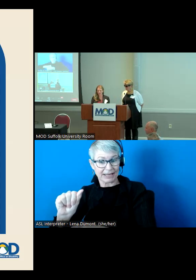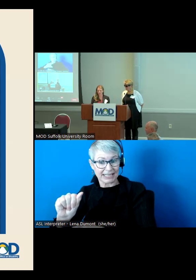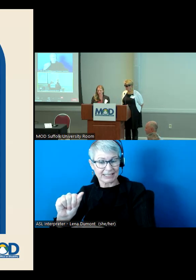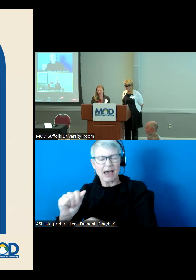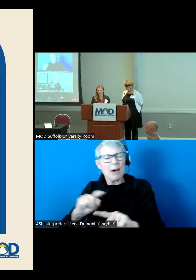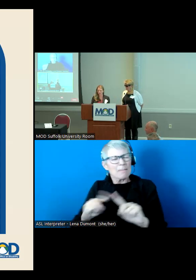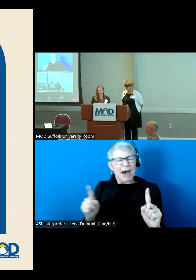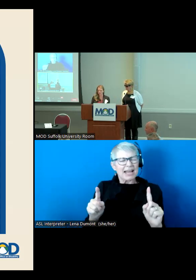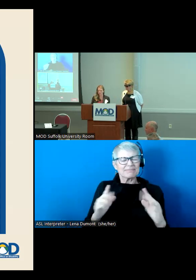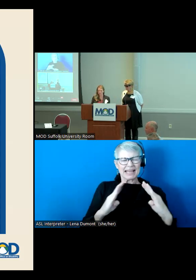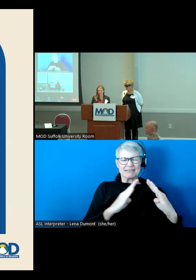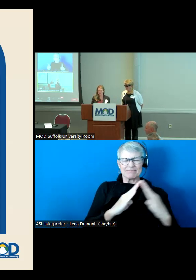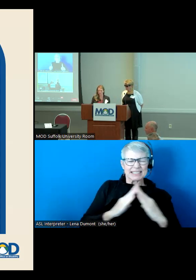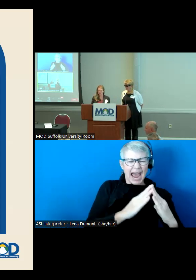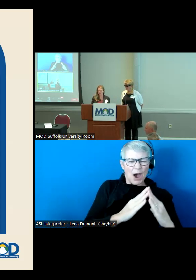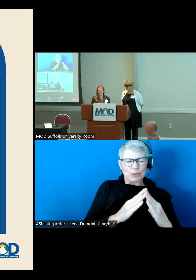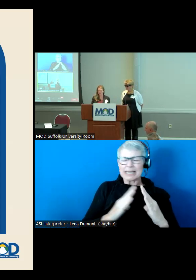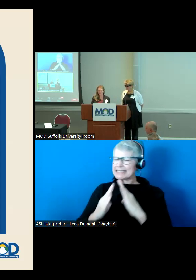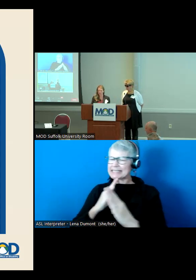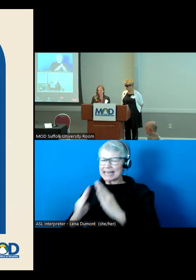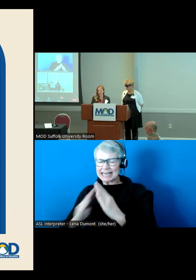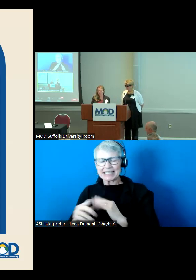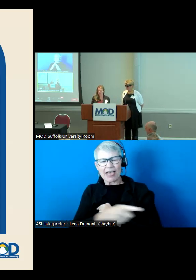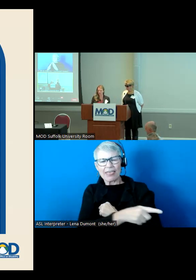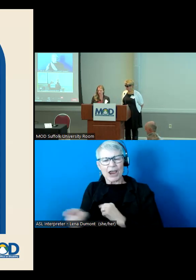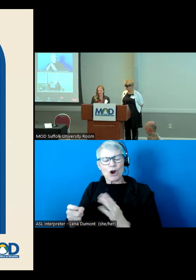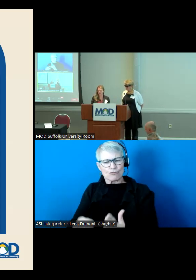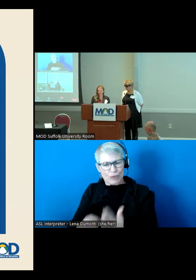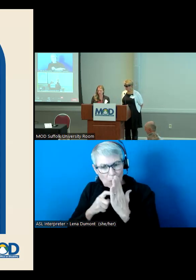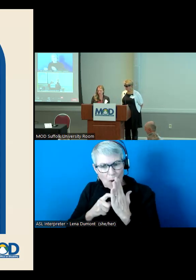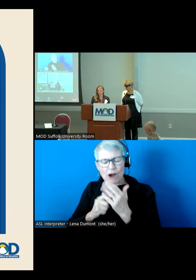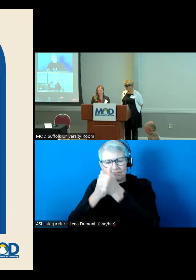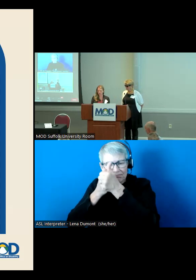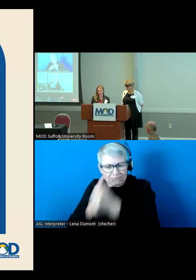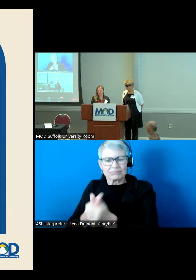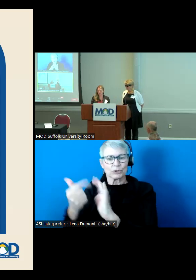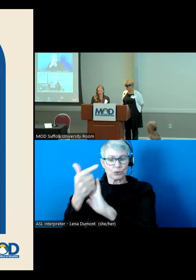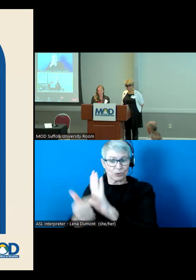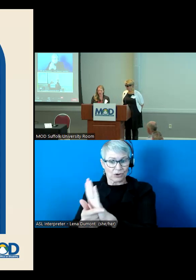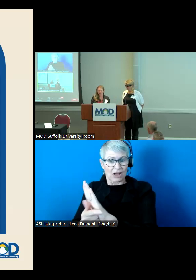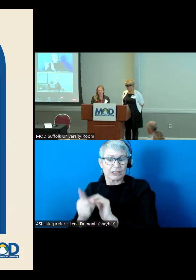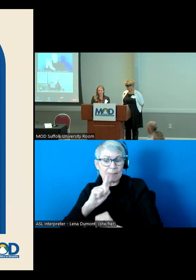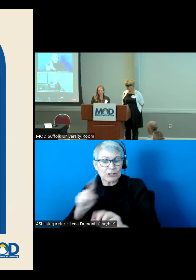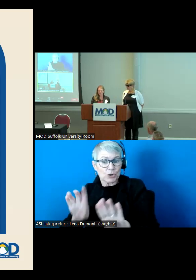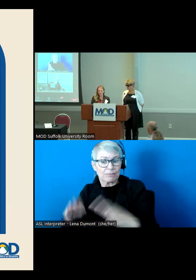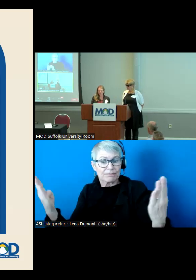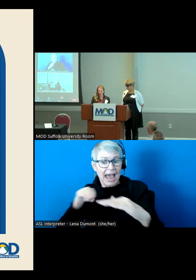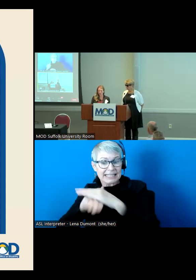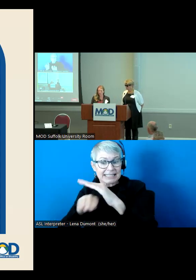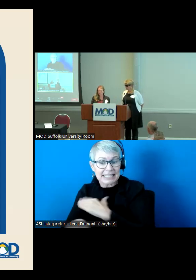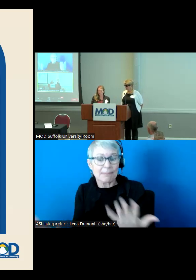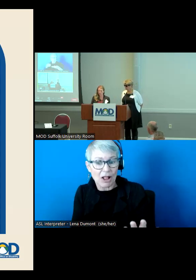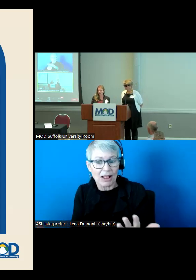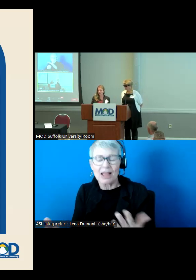providers, employers, and businesses are required to take in order to ensure accessibilities. But those laws